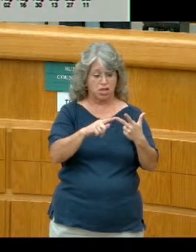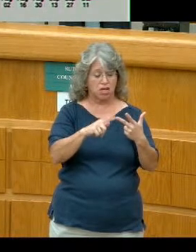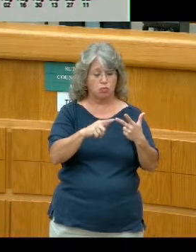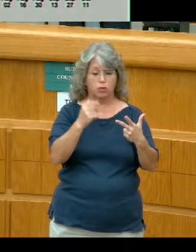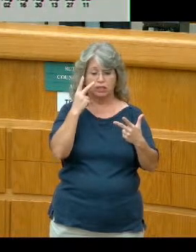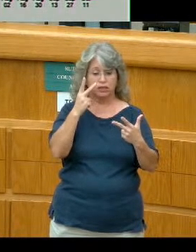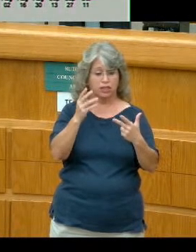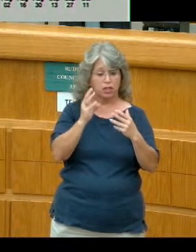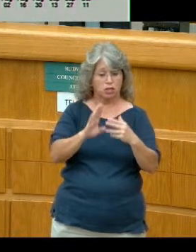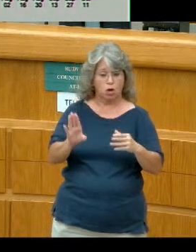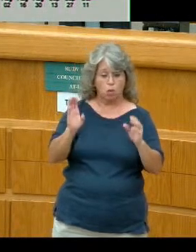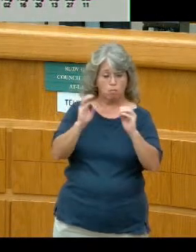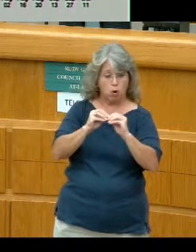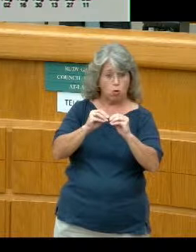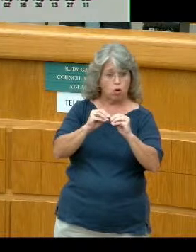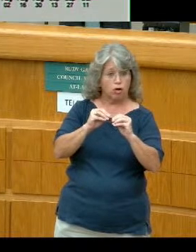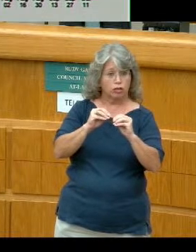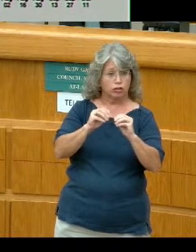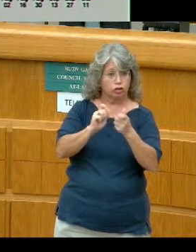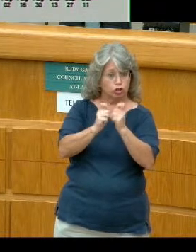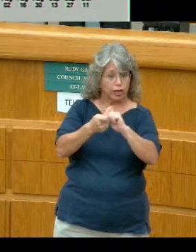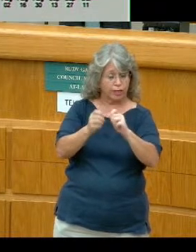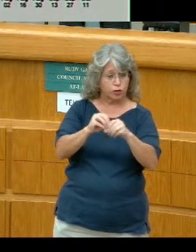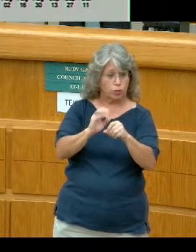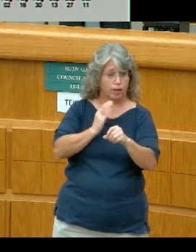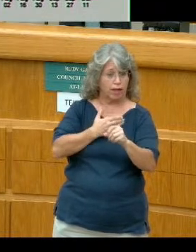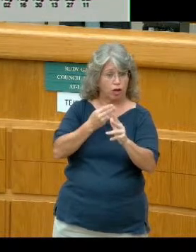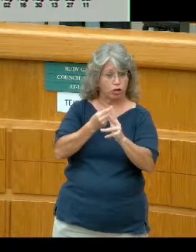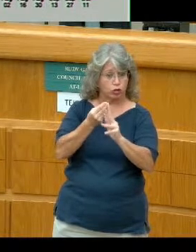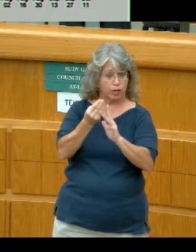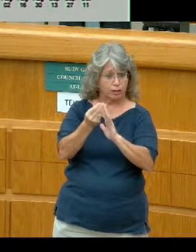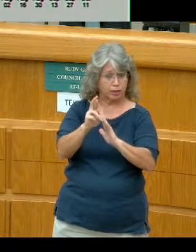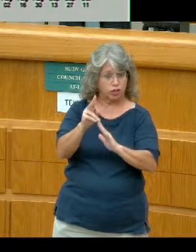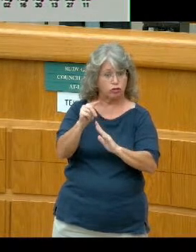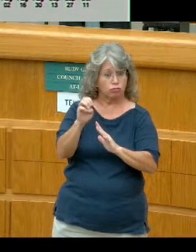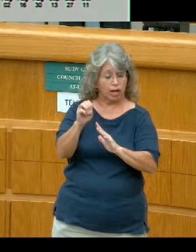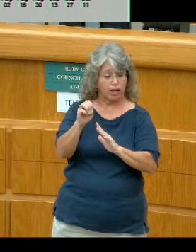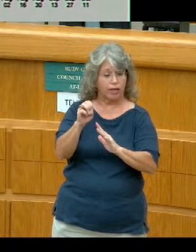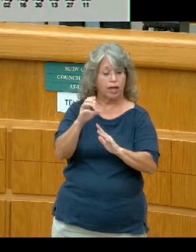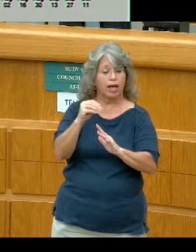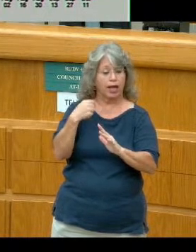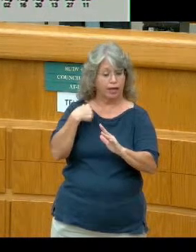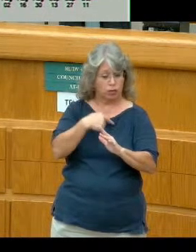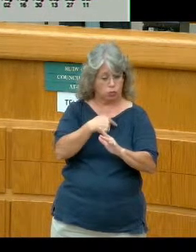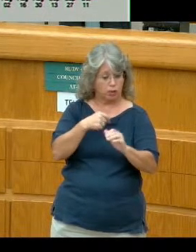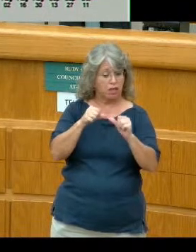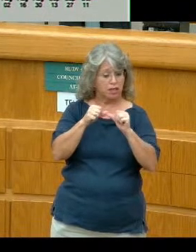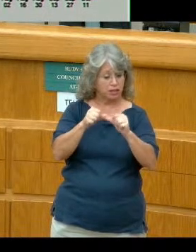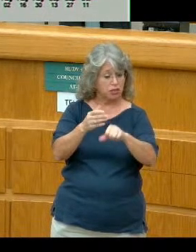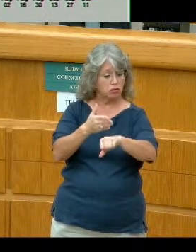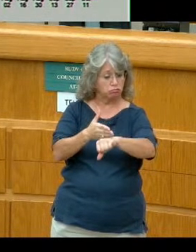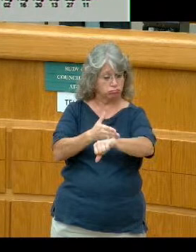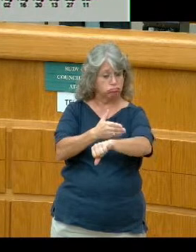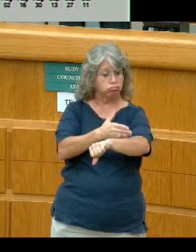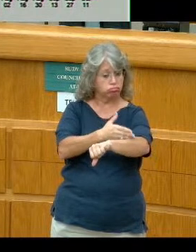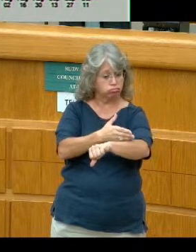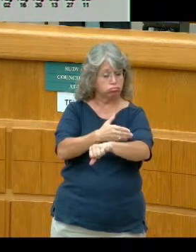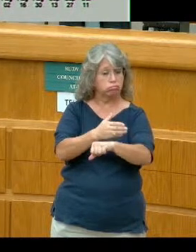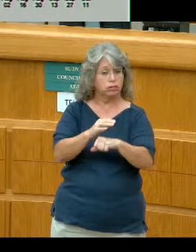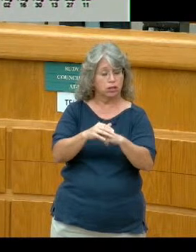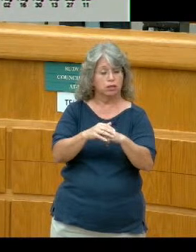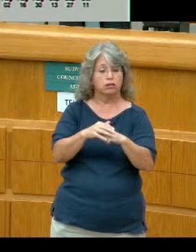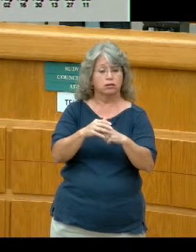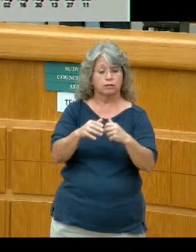the transmission rate, and we continue along the same trajectory that we've been on for the past couple months. And the